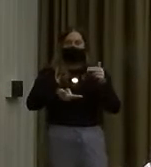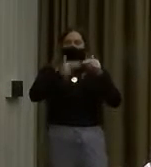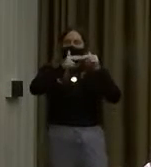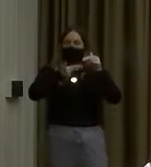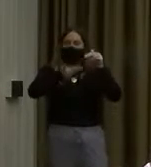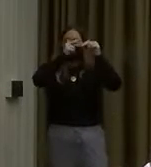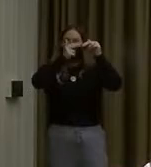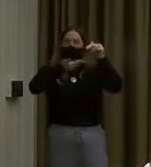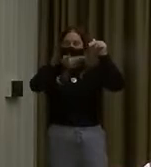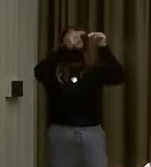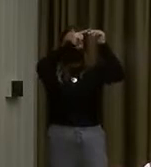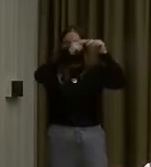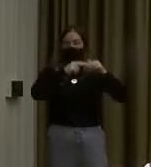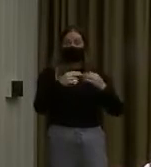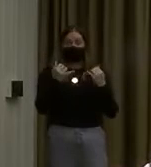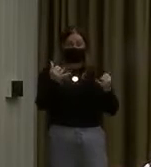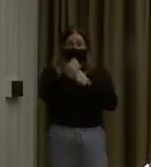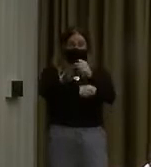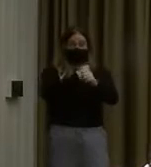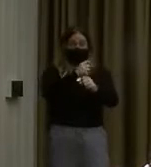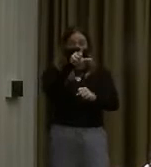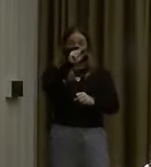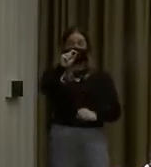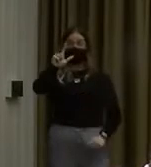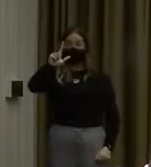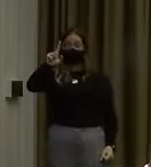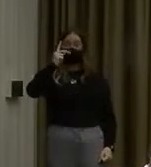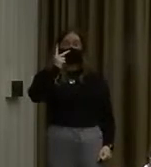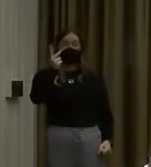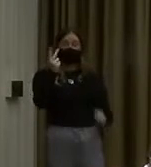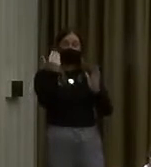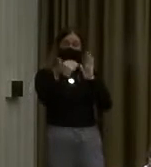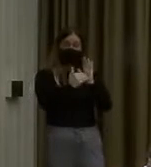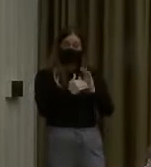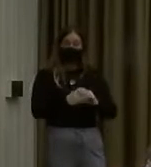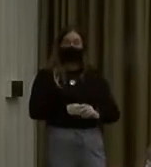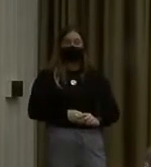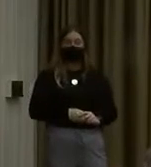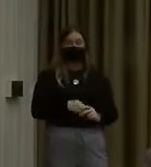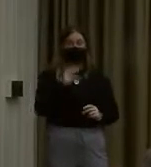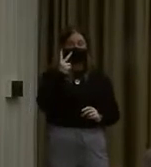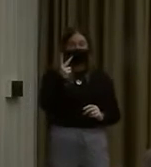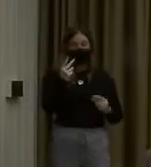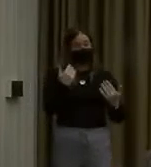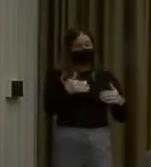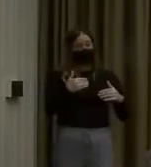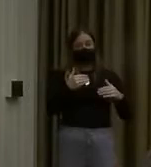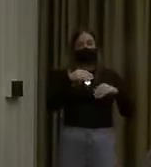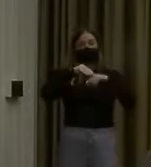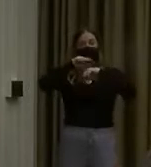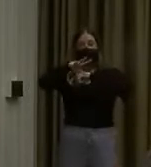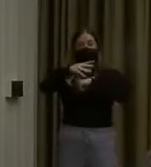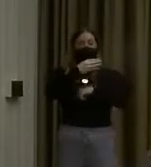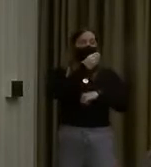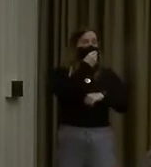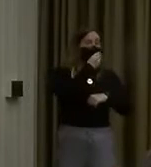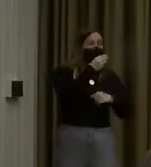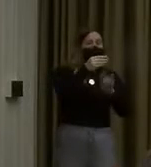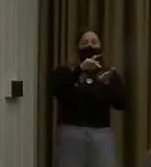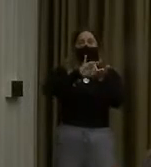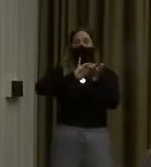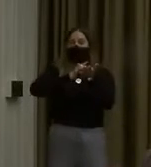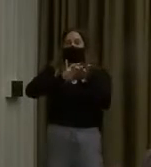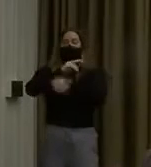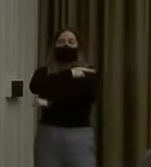up even in this year of 2021. We see the deserts that have taken hold in these communities: food, pharmacy, and